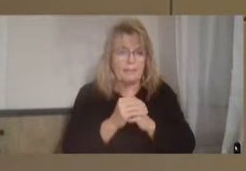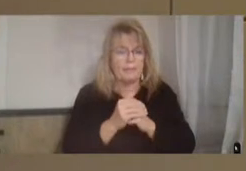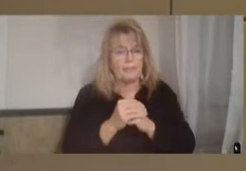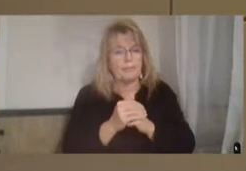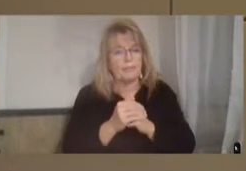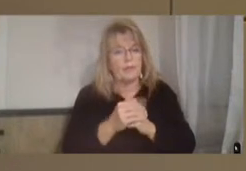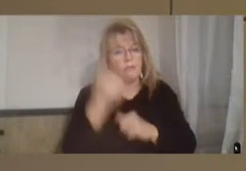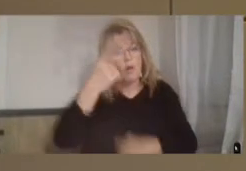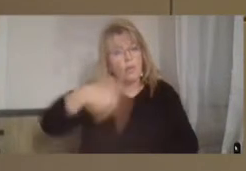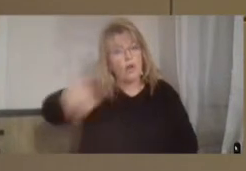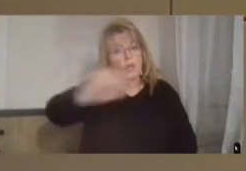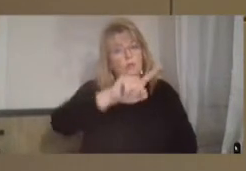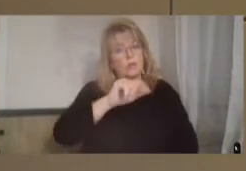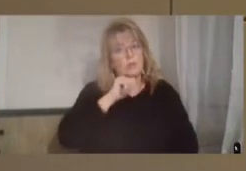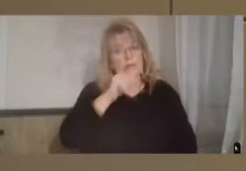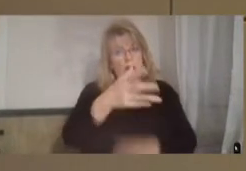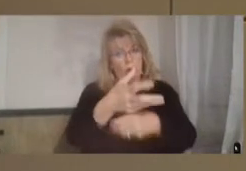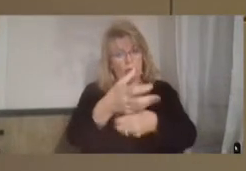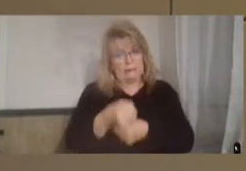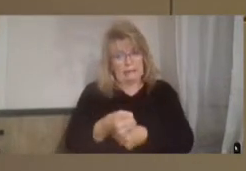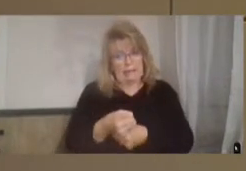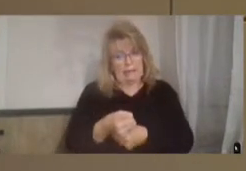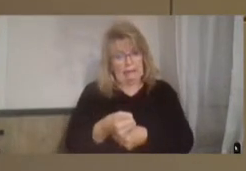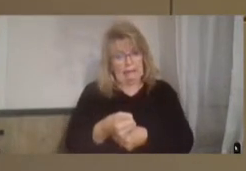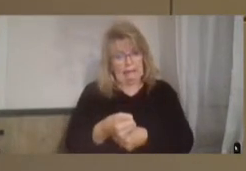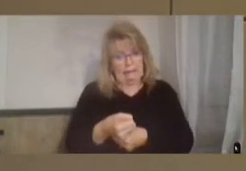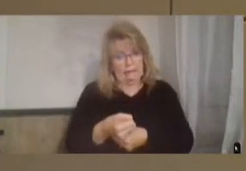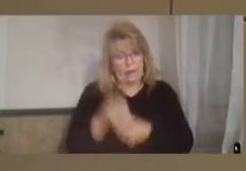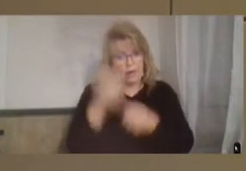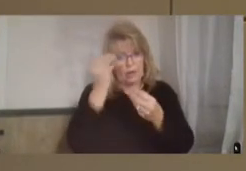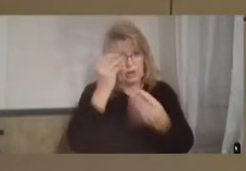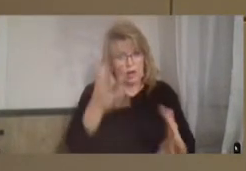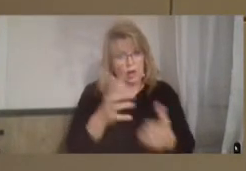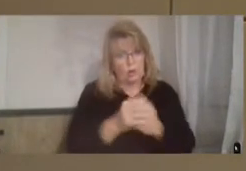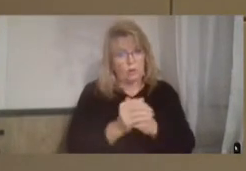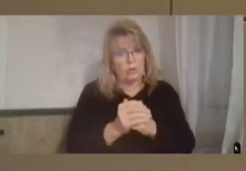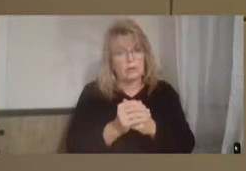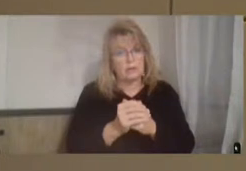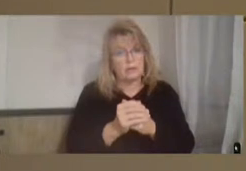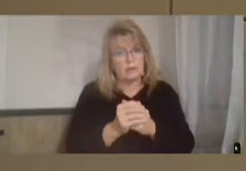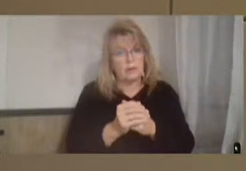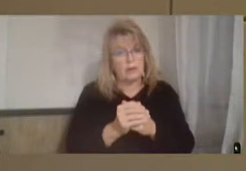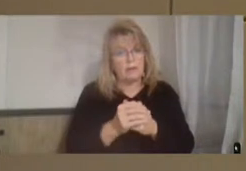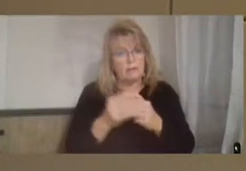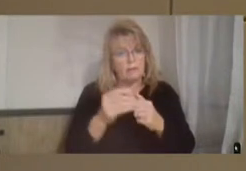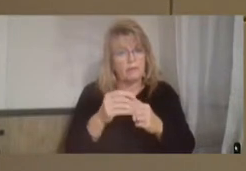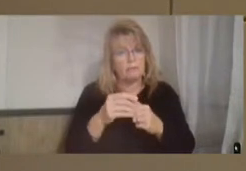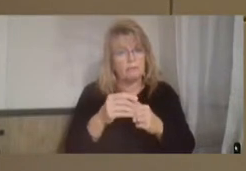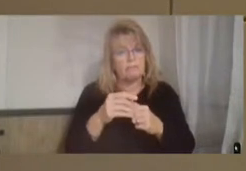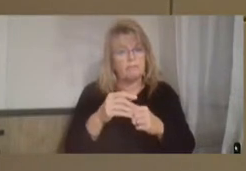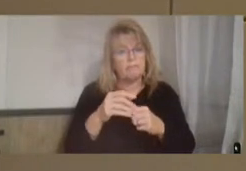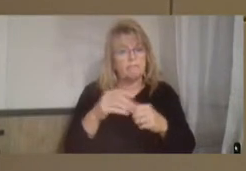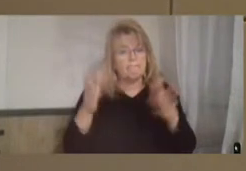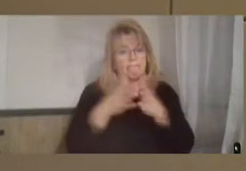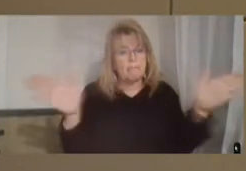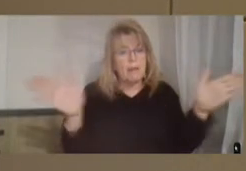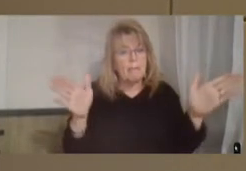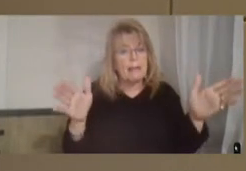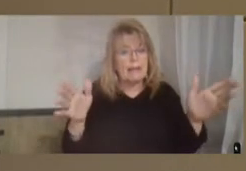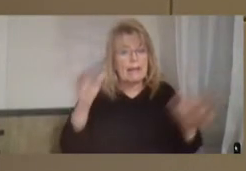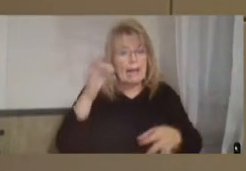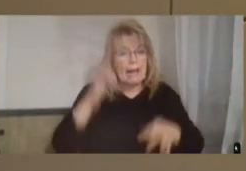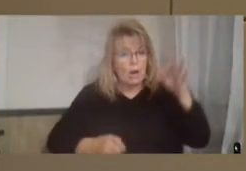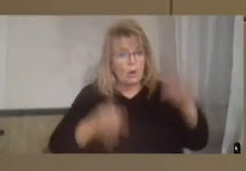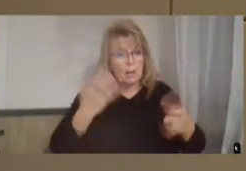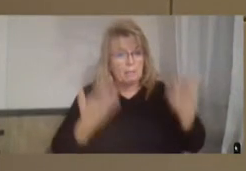those of you who did not receive notice of public hearing, if you can just touch base with them. They may not